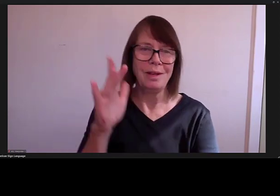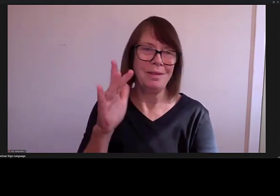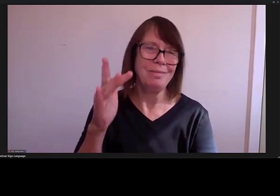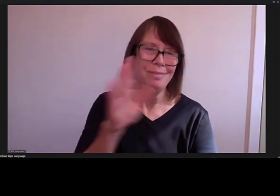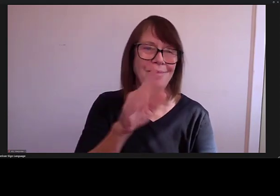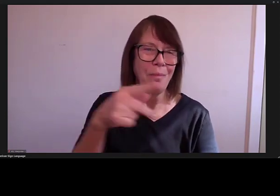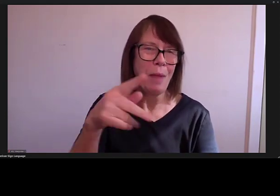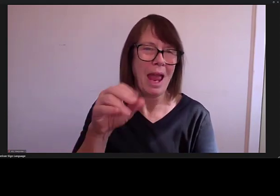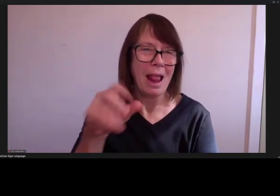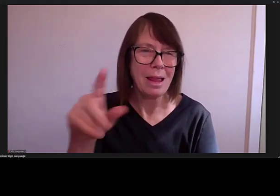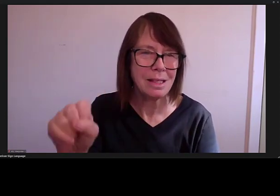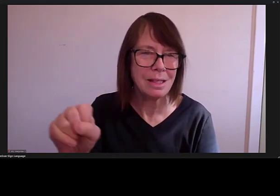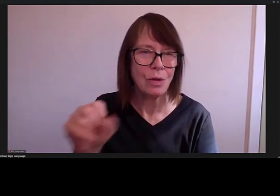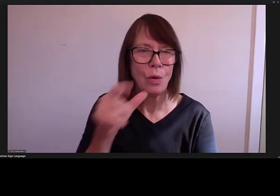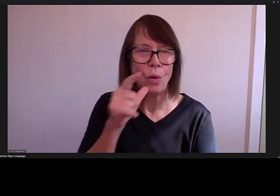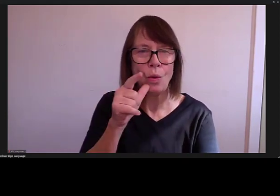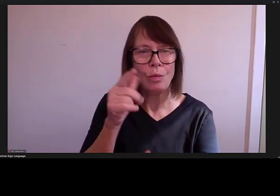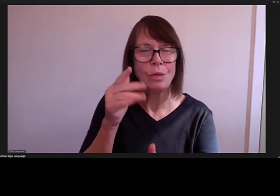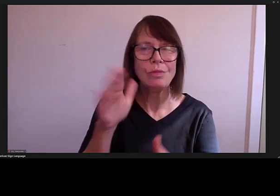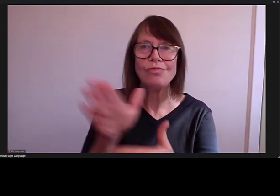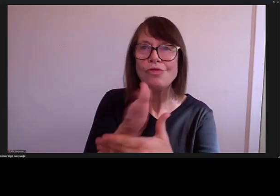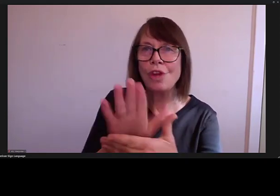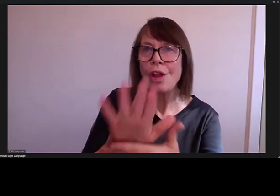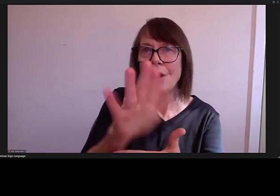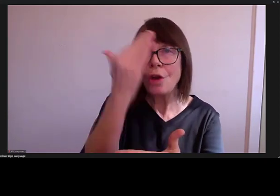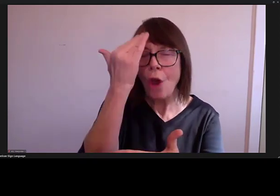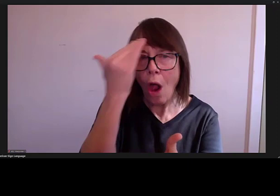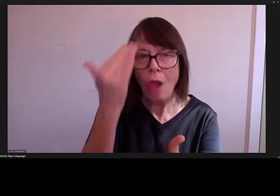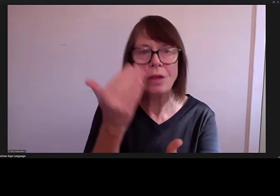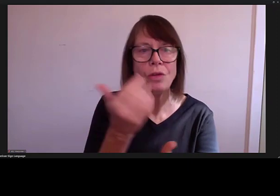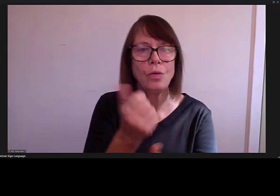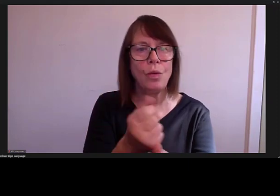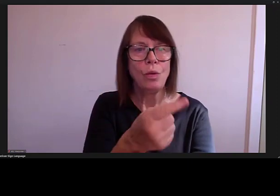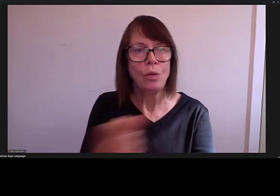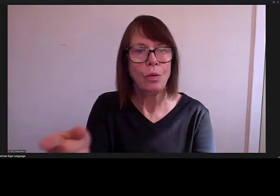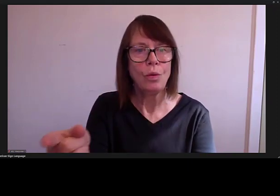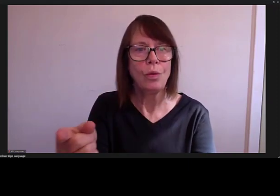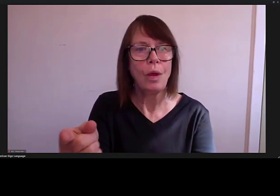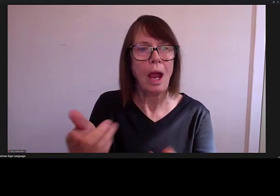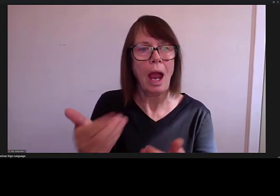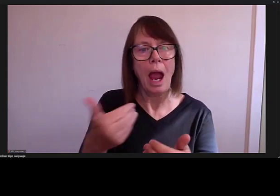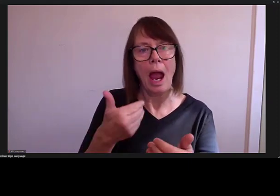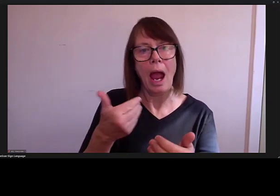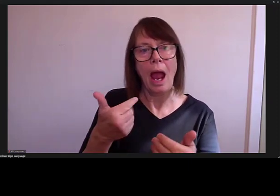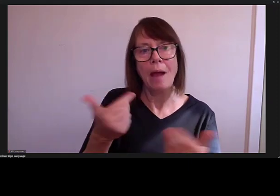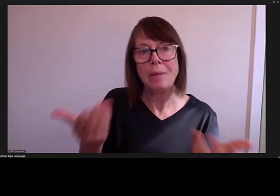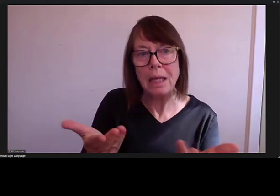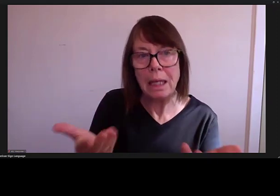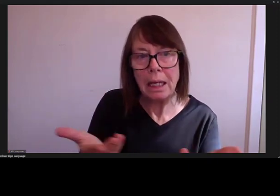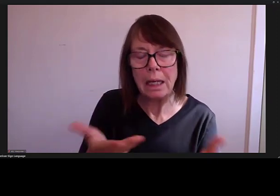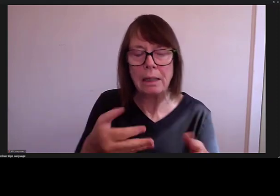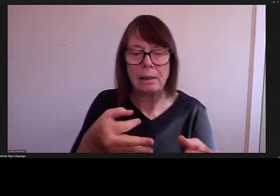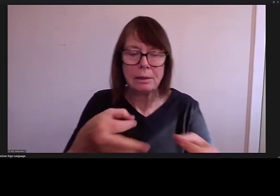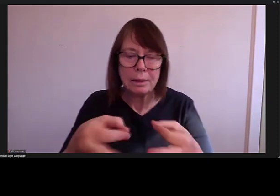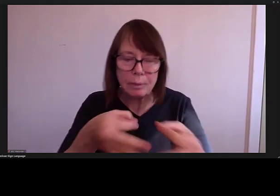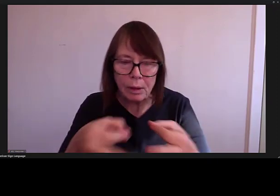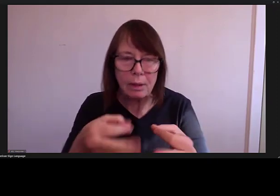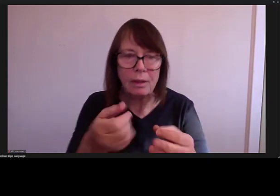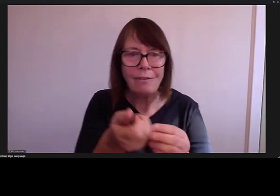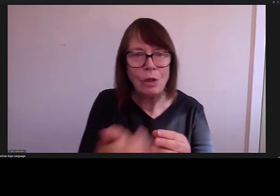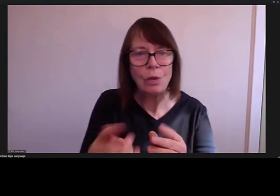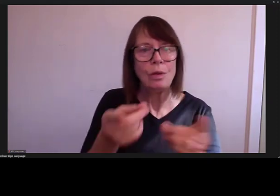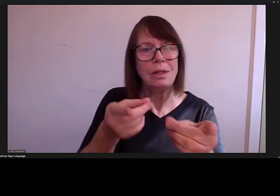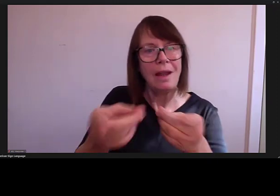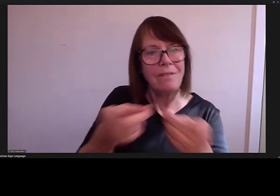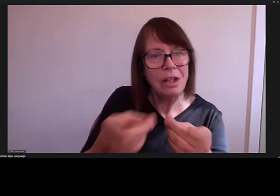their incredible knowledge with you. I'm here to introduce a few different definitions and concepts and just give a little bit